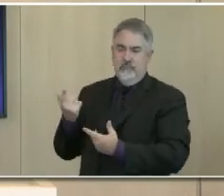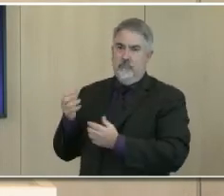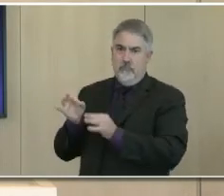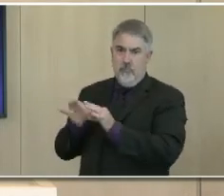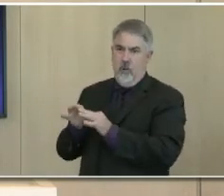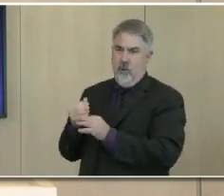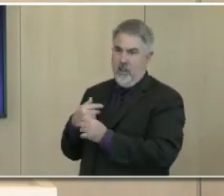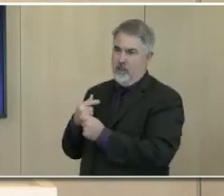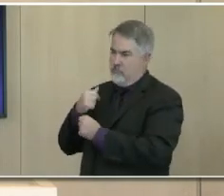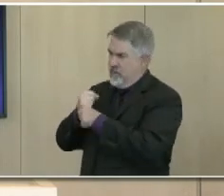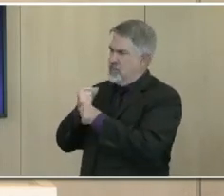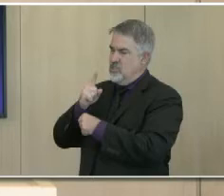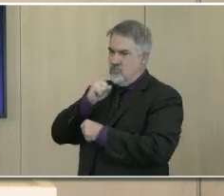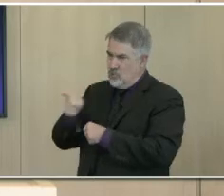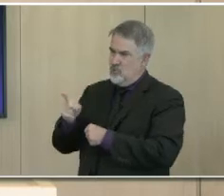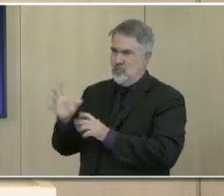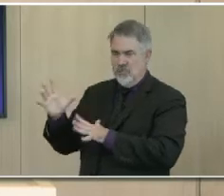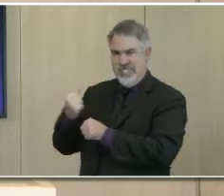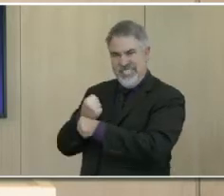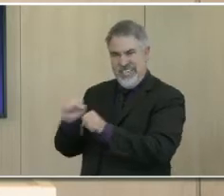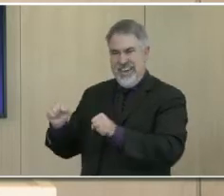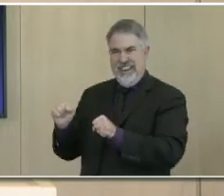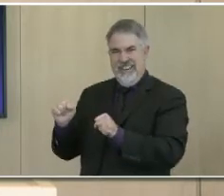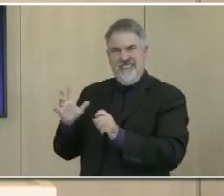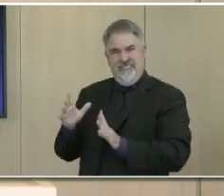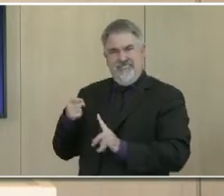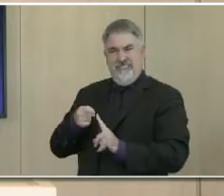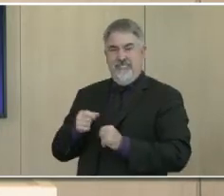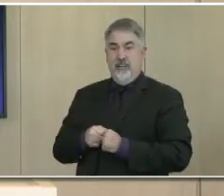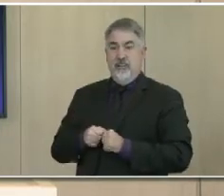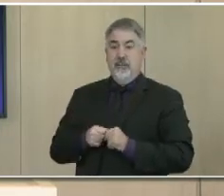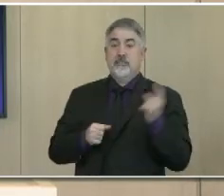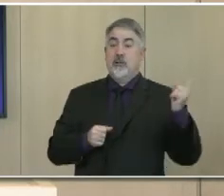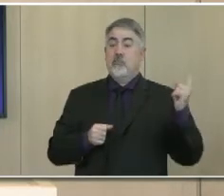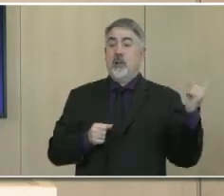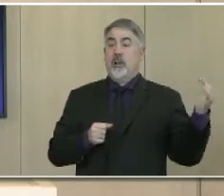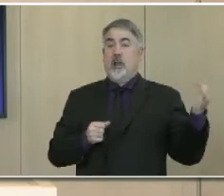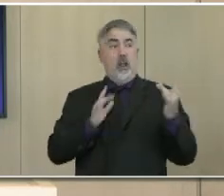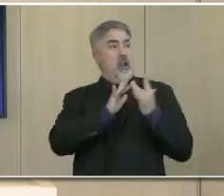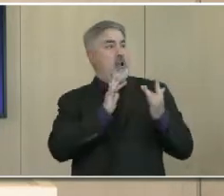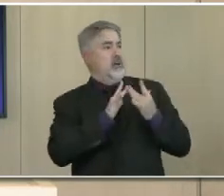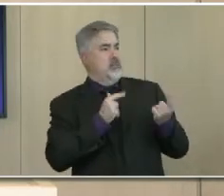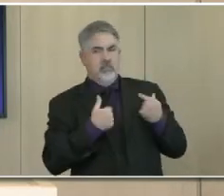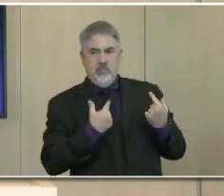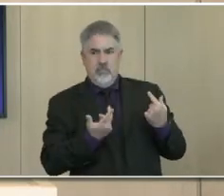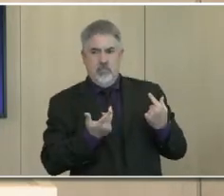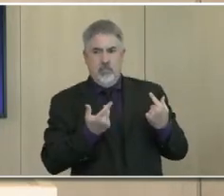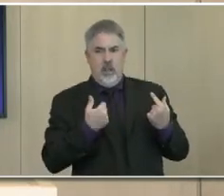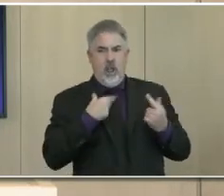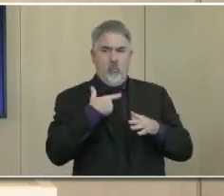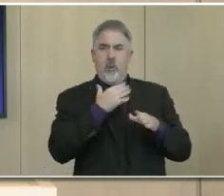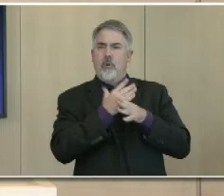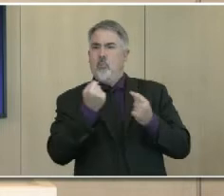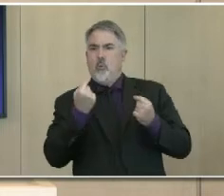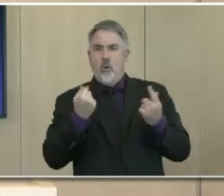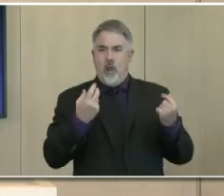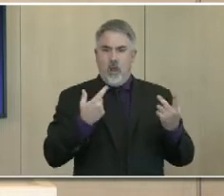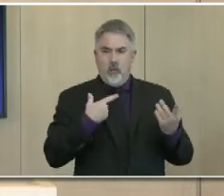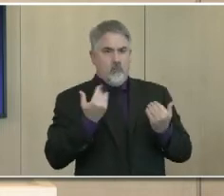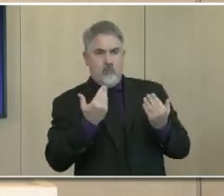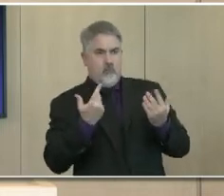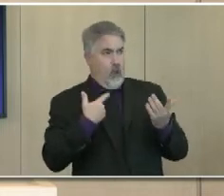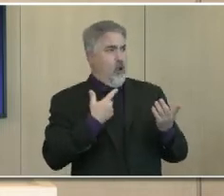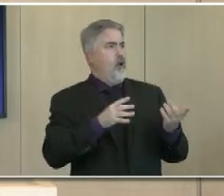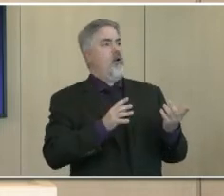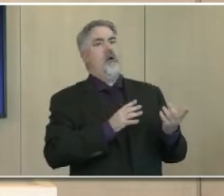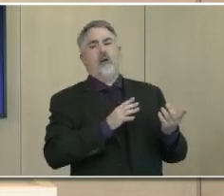safety of our food system, but in particular to have an industry reach out and say, we want to be a part of more protections, and we will joyfully be there because we want to be a